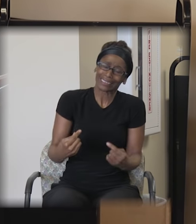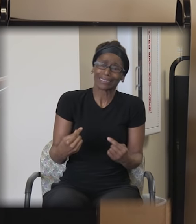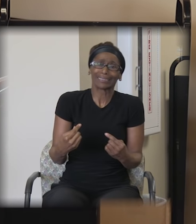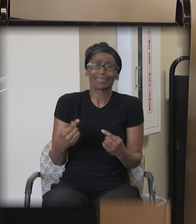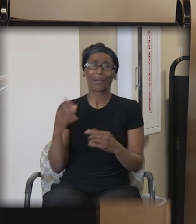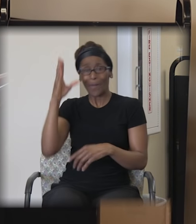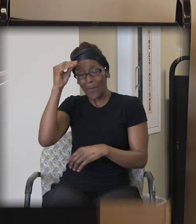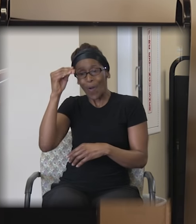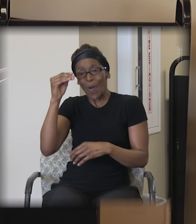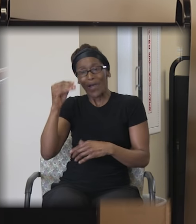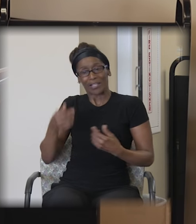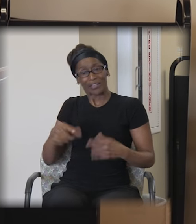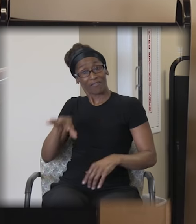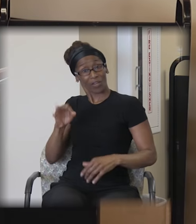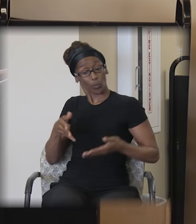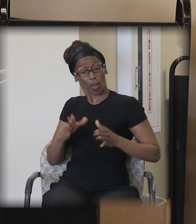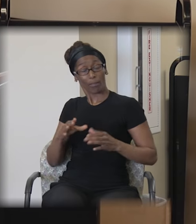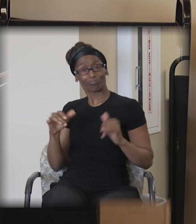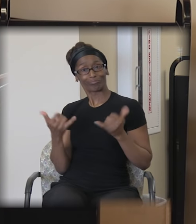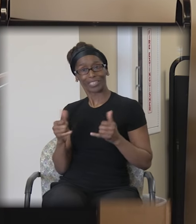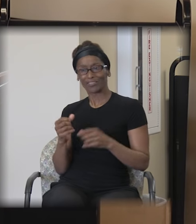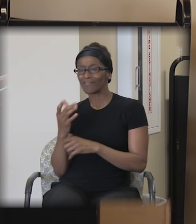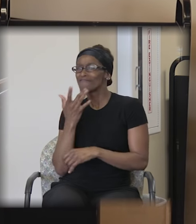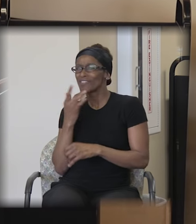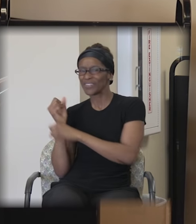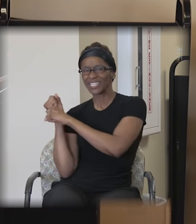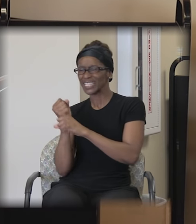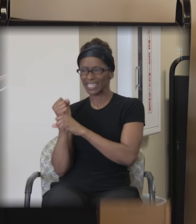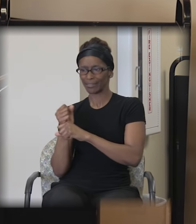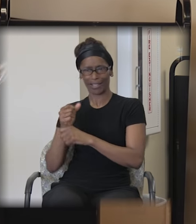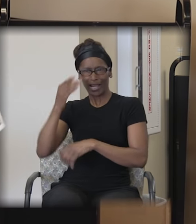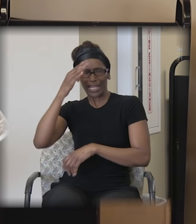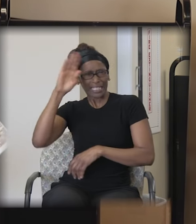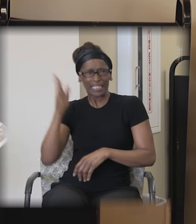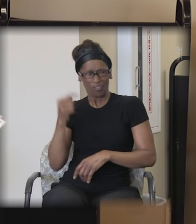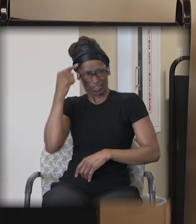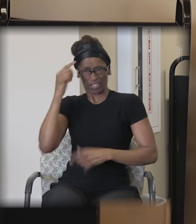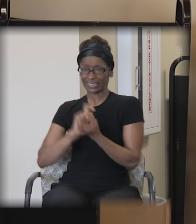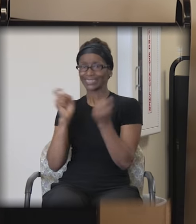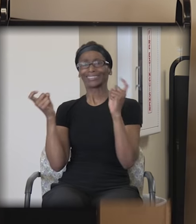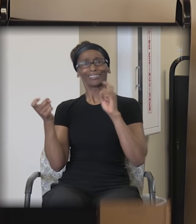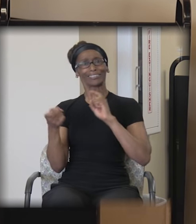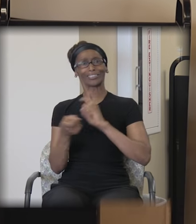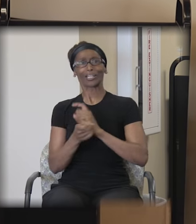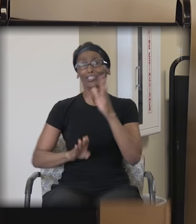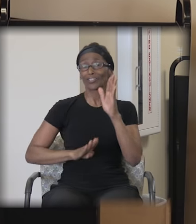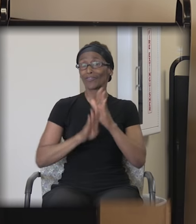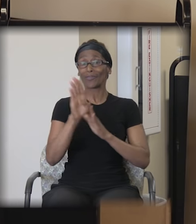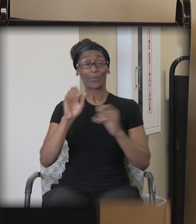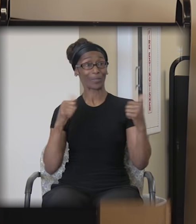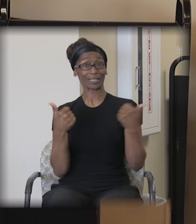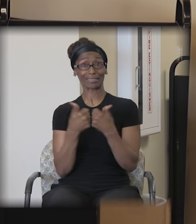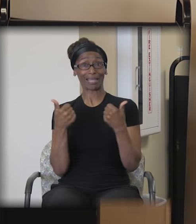his favorite game. He never dreamed he'd change the way the game was played. But he did.